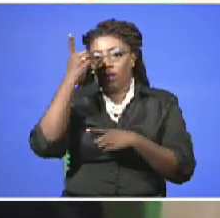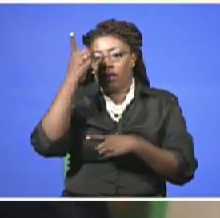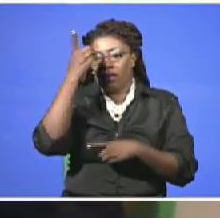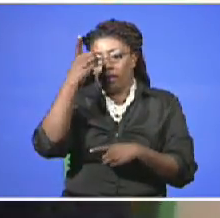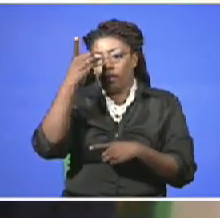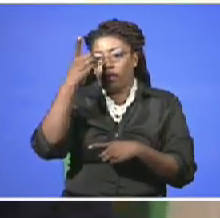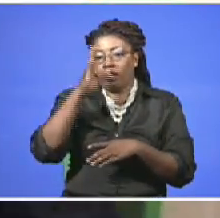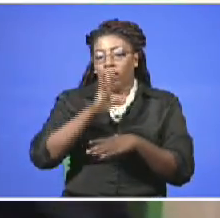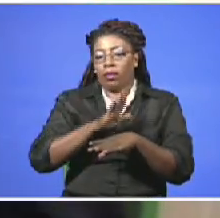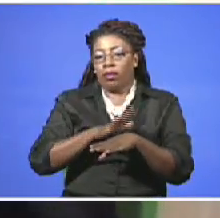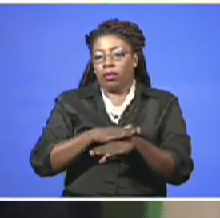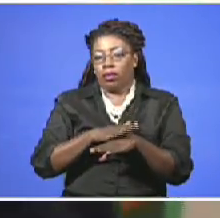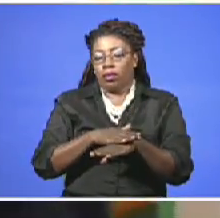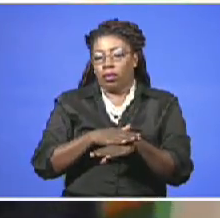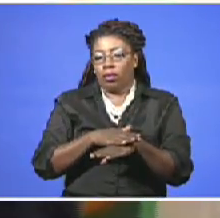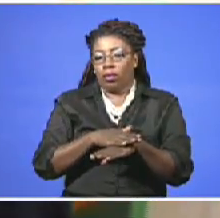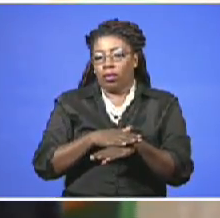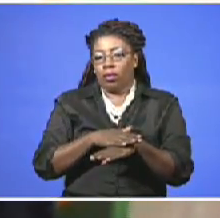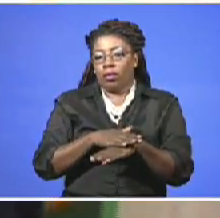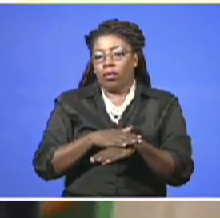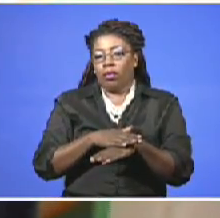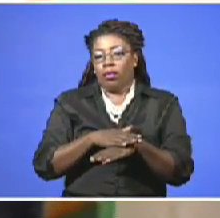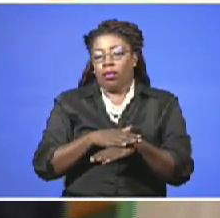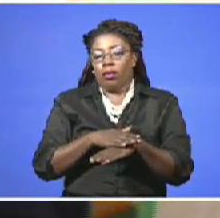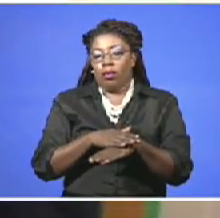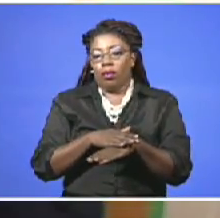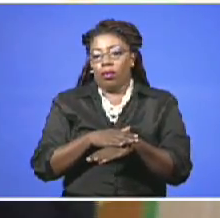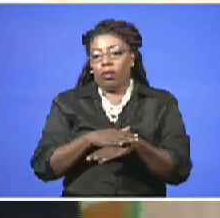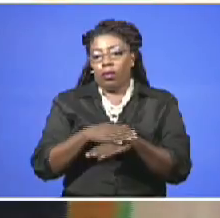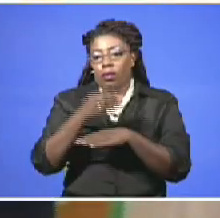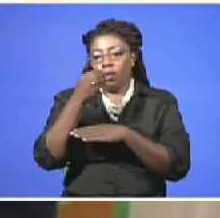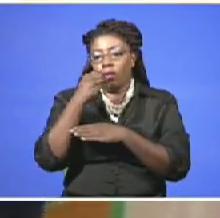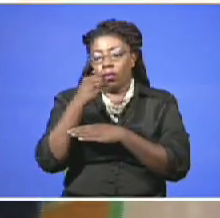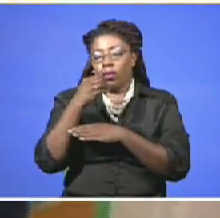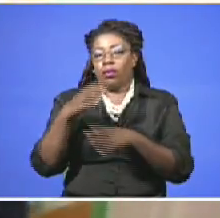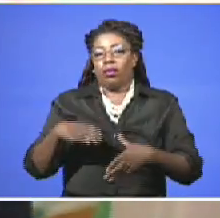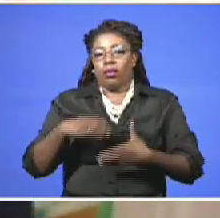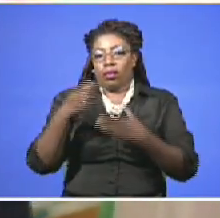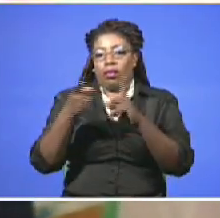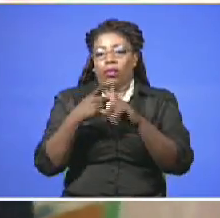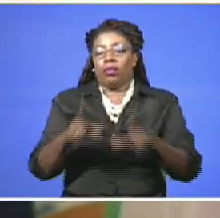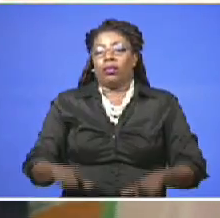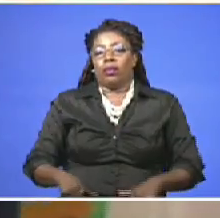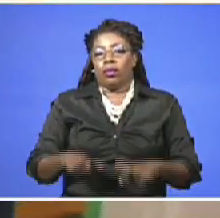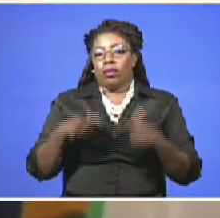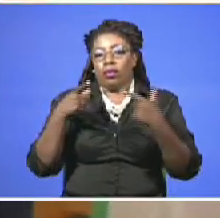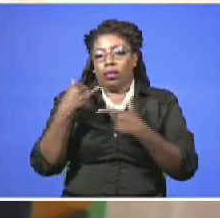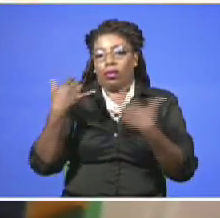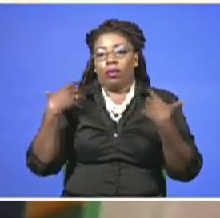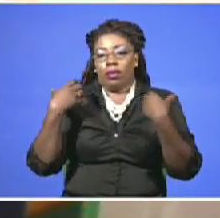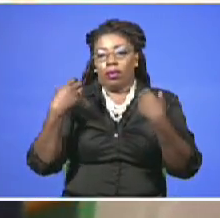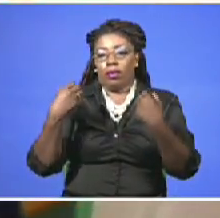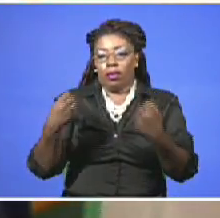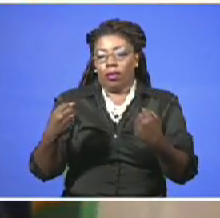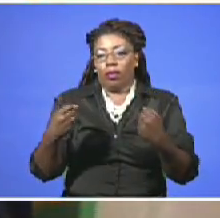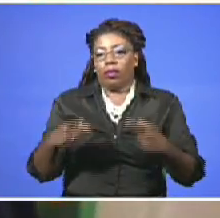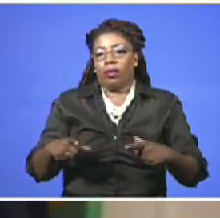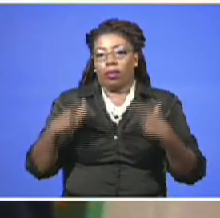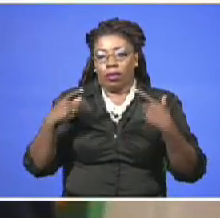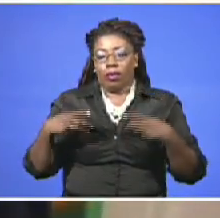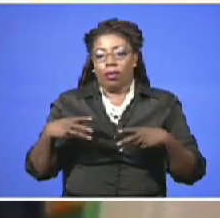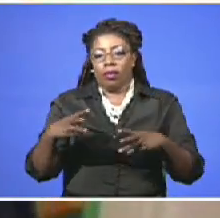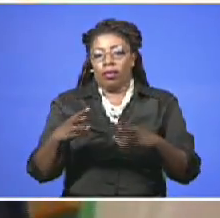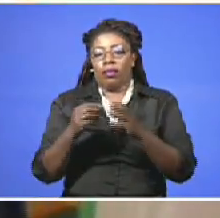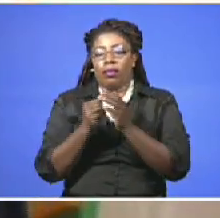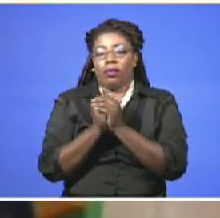your exercise, or your nutrition and your exercise, contributes to living healthy and maintaining a healthy lifestyle,